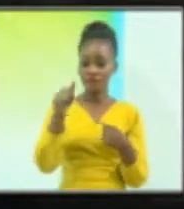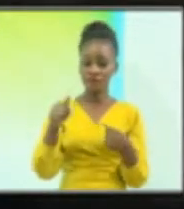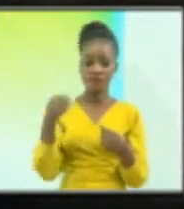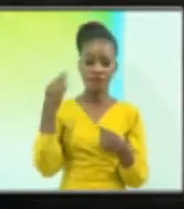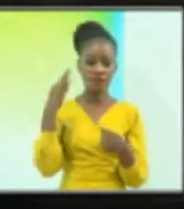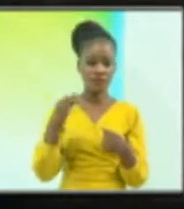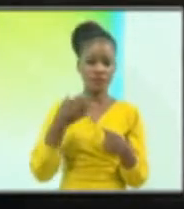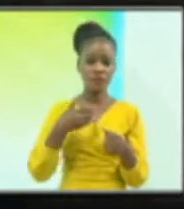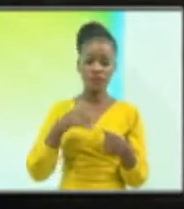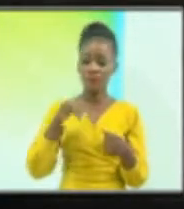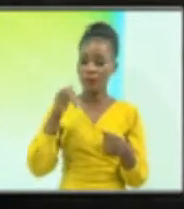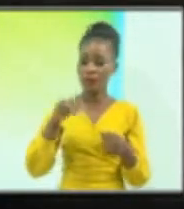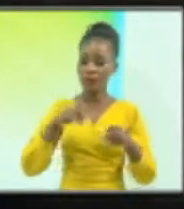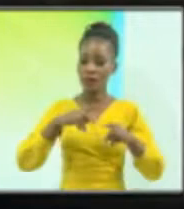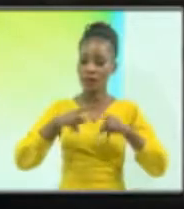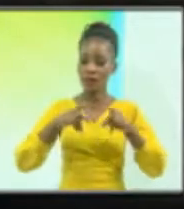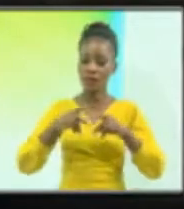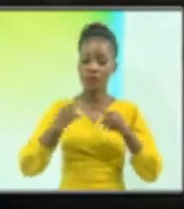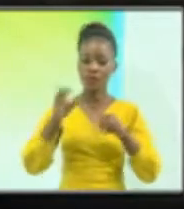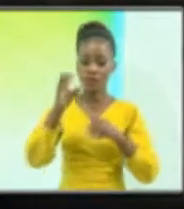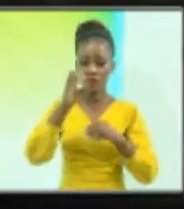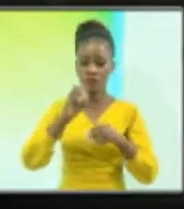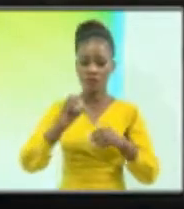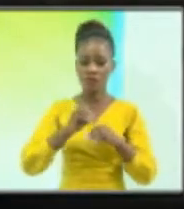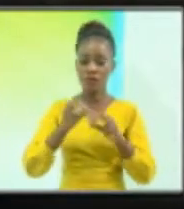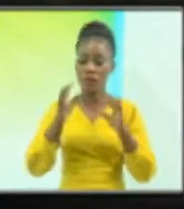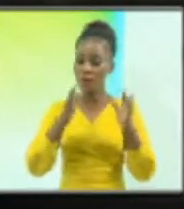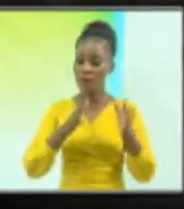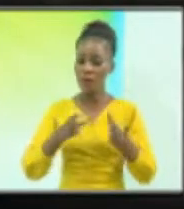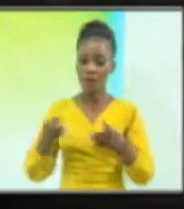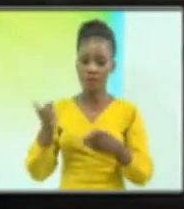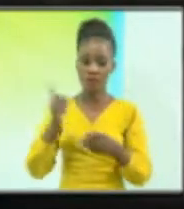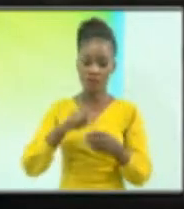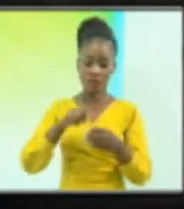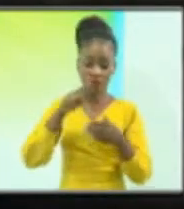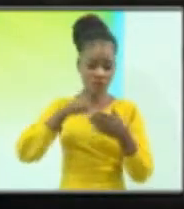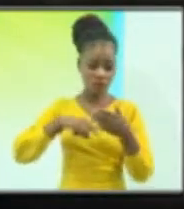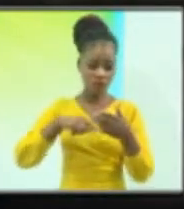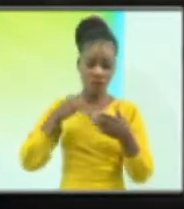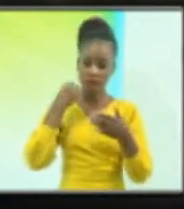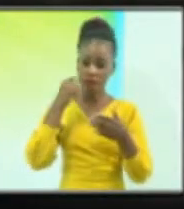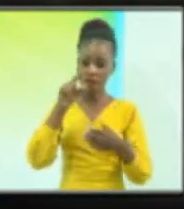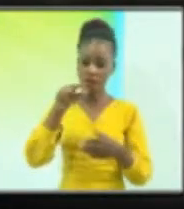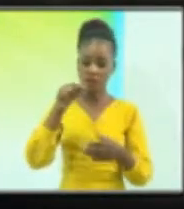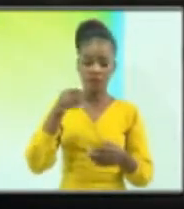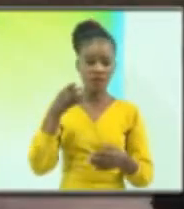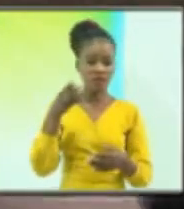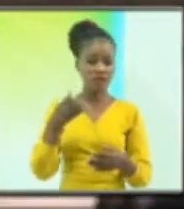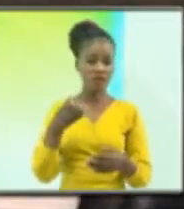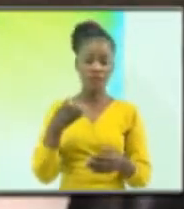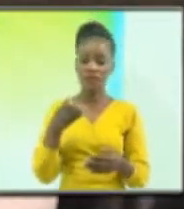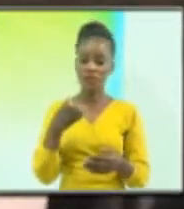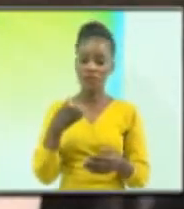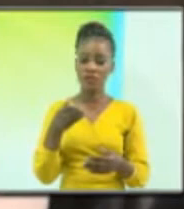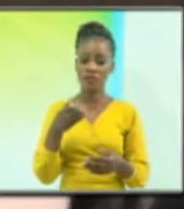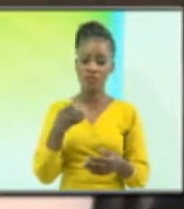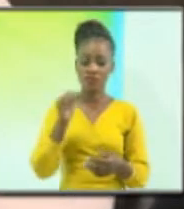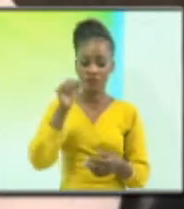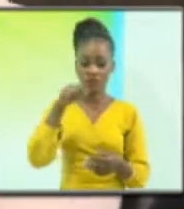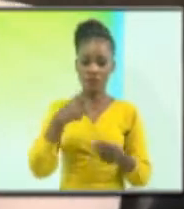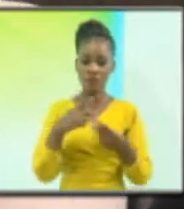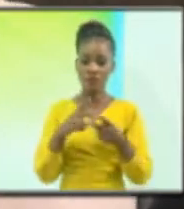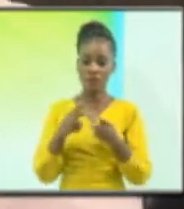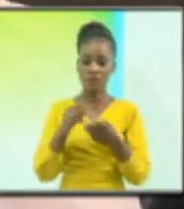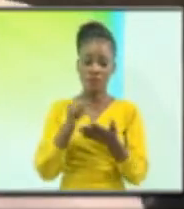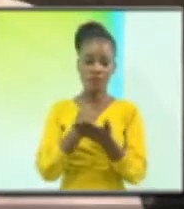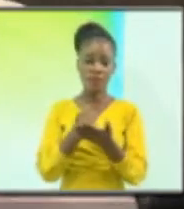had people getting organized and applying and scheduling appointment, you would be seeing this kind of confusion. So let's begin with the passports.